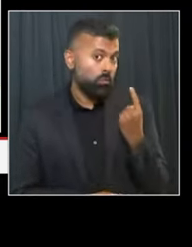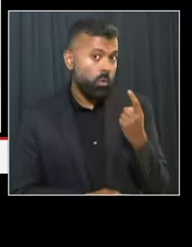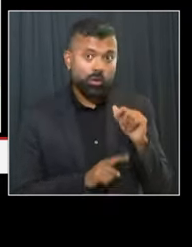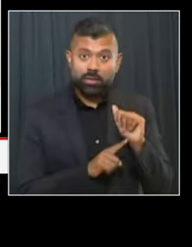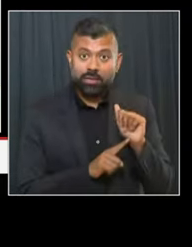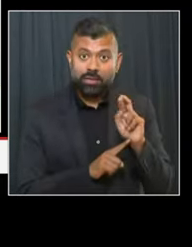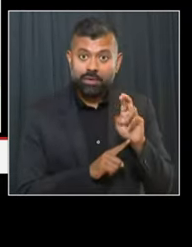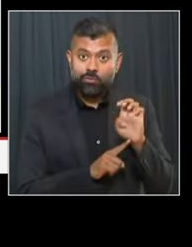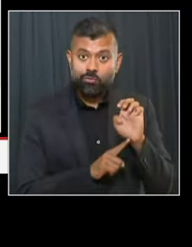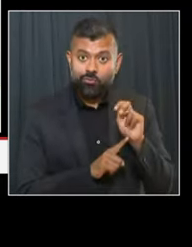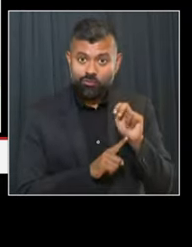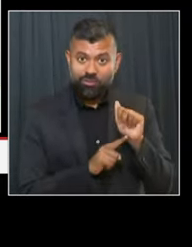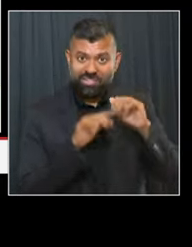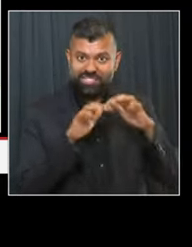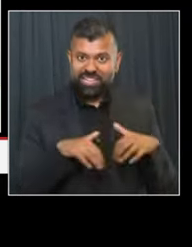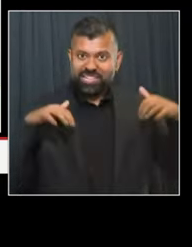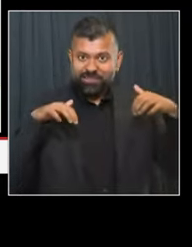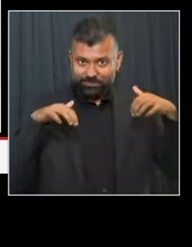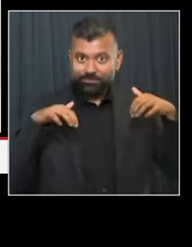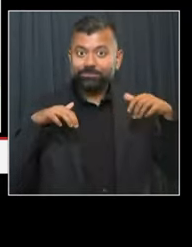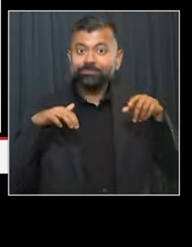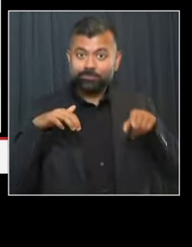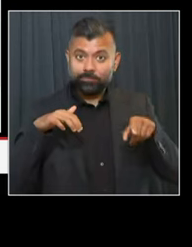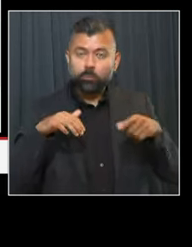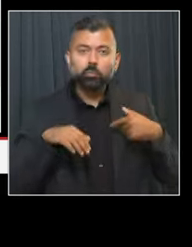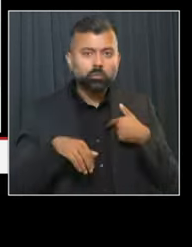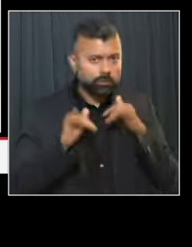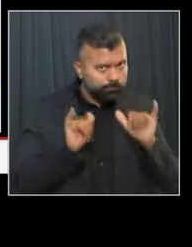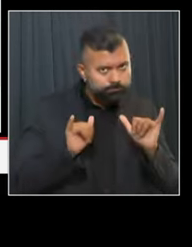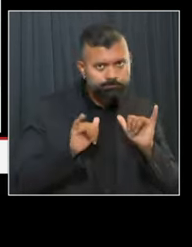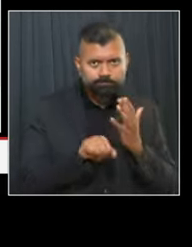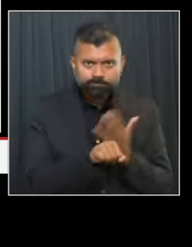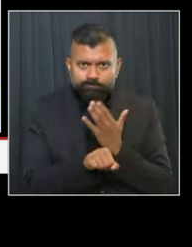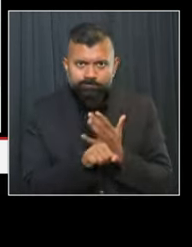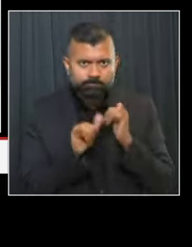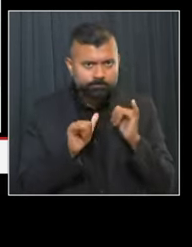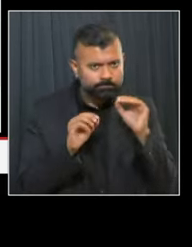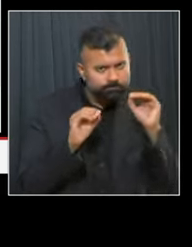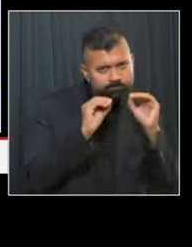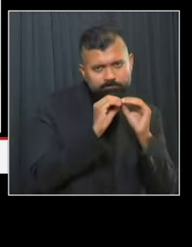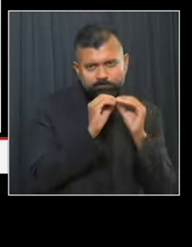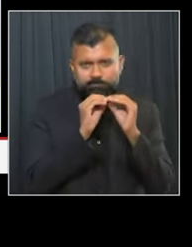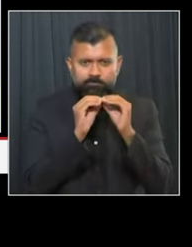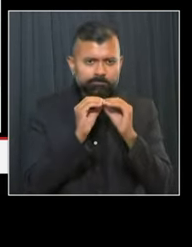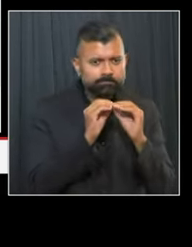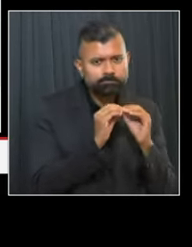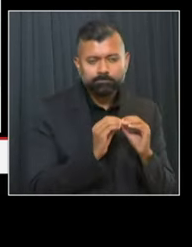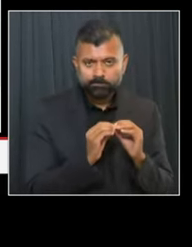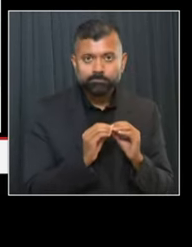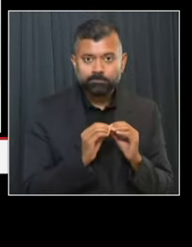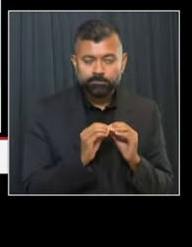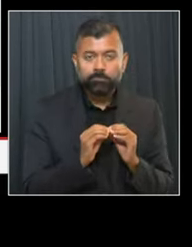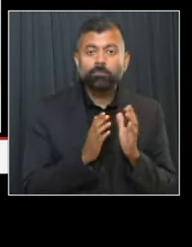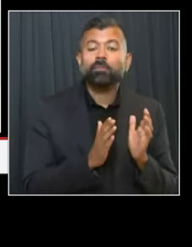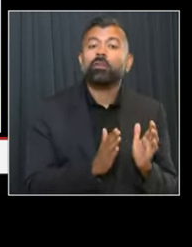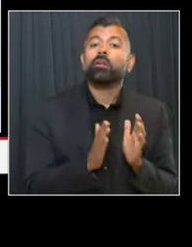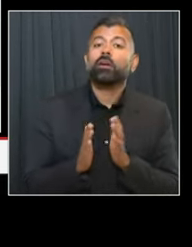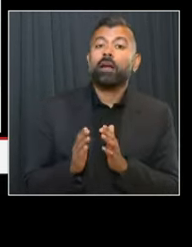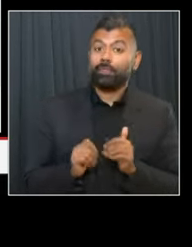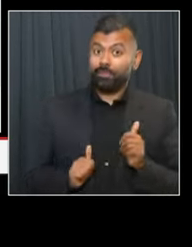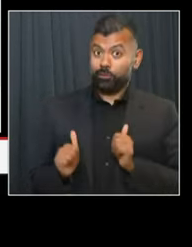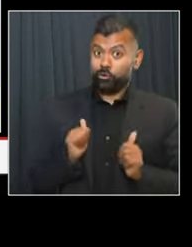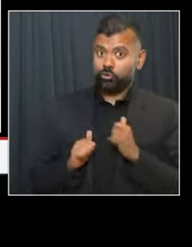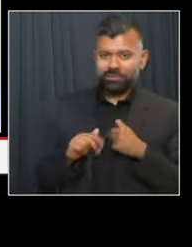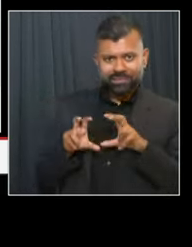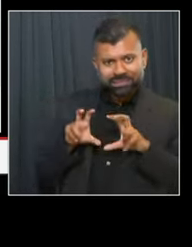here. We're investing in our theaters, including National, Lincoln, and Howard. We are